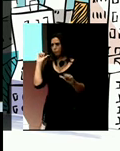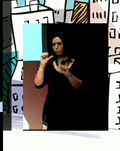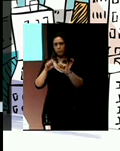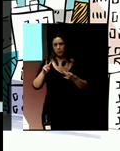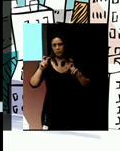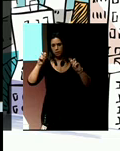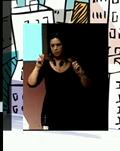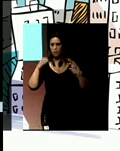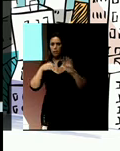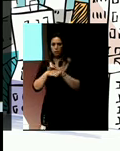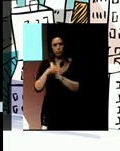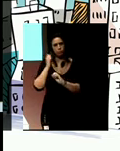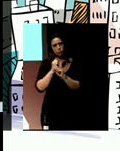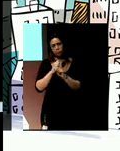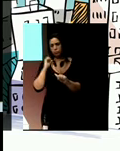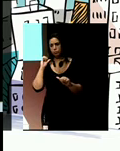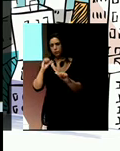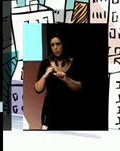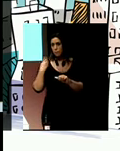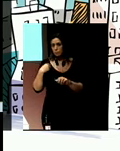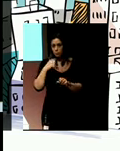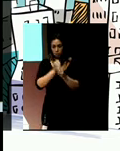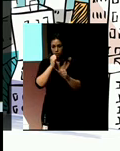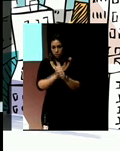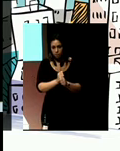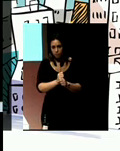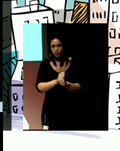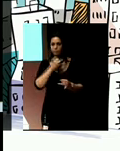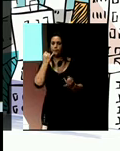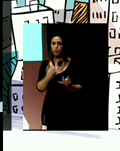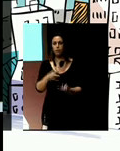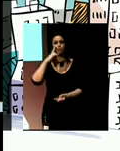for having worked so much on accessibility,